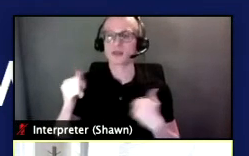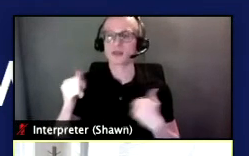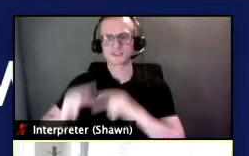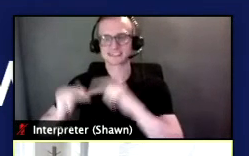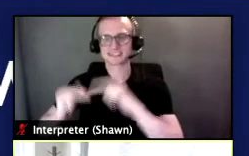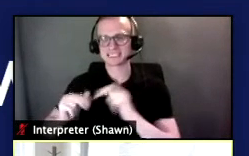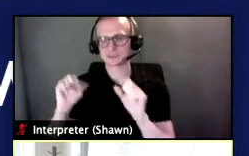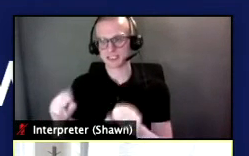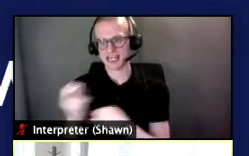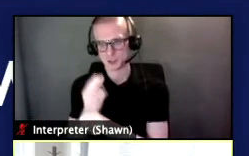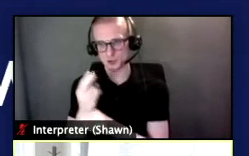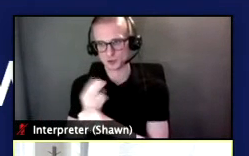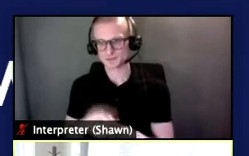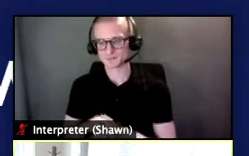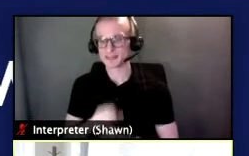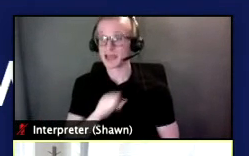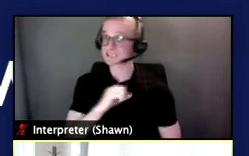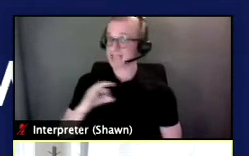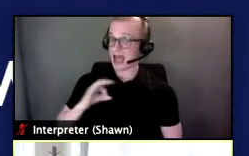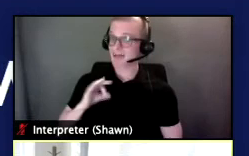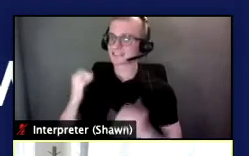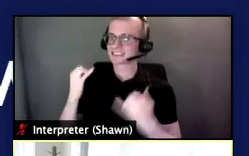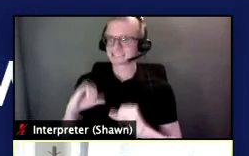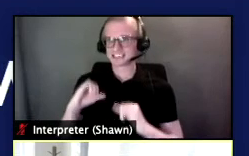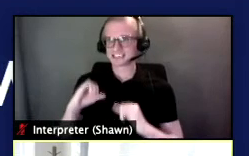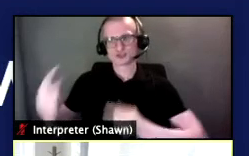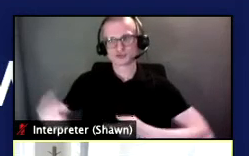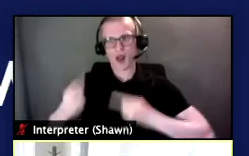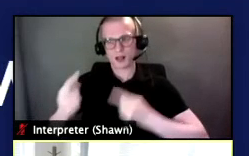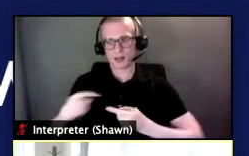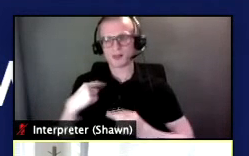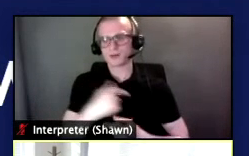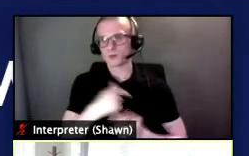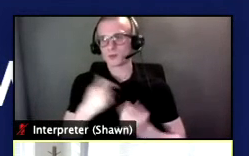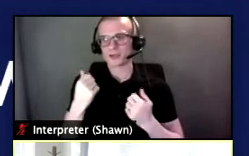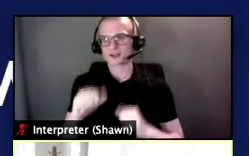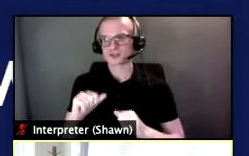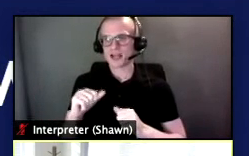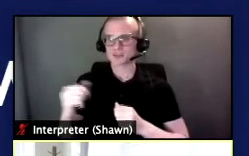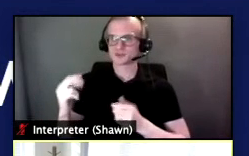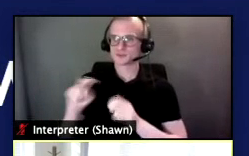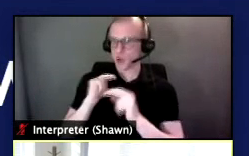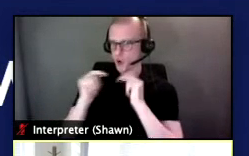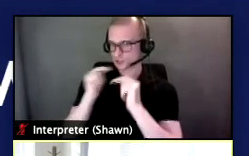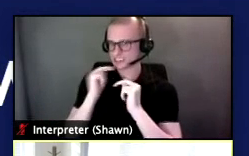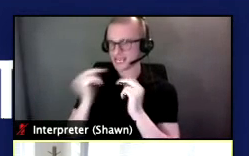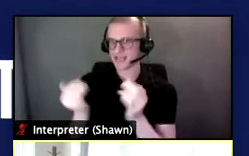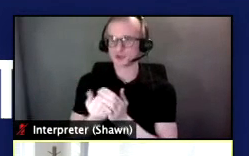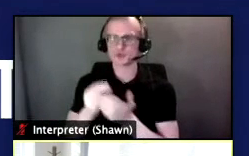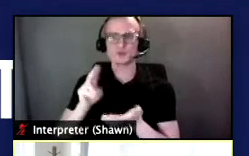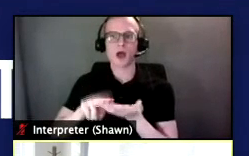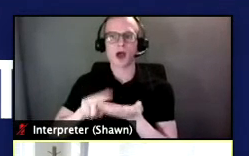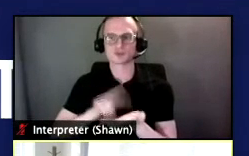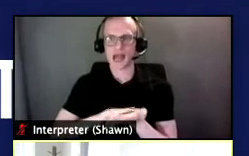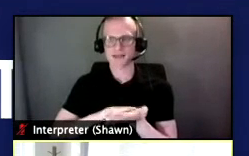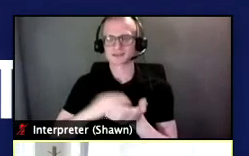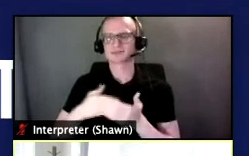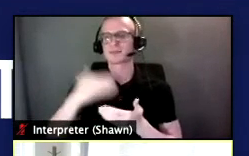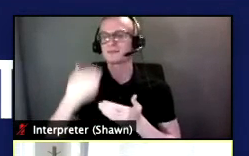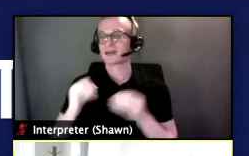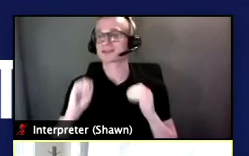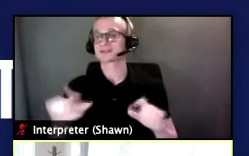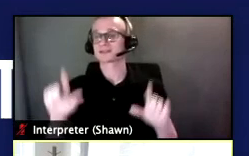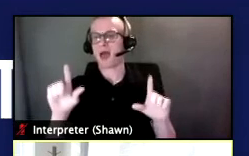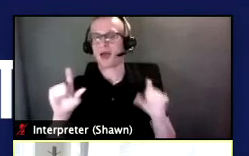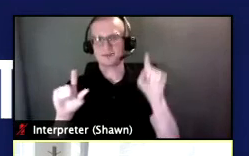challenge, and we are exercising some staffing contracts. And if we go to the next slide, we can take a look at those alternative care